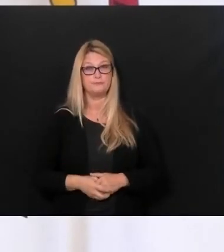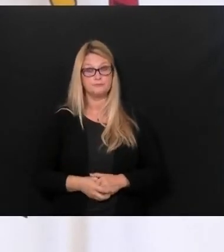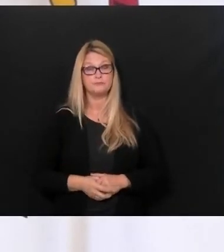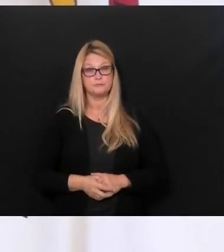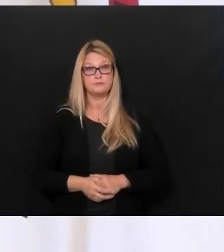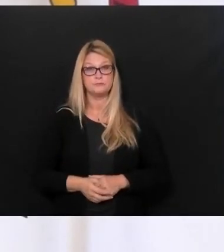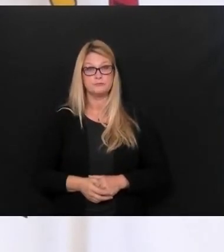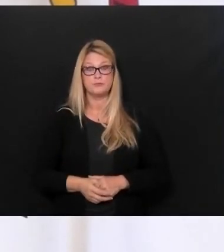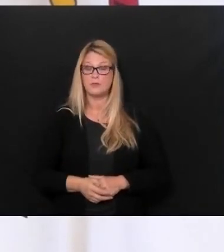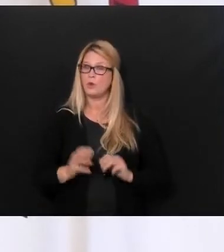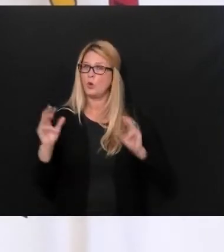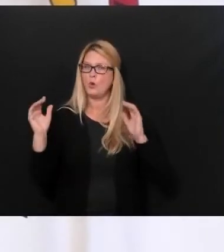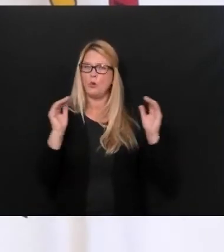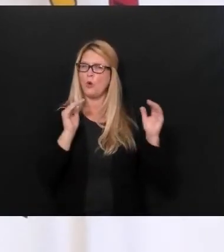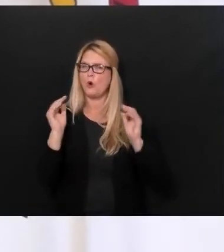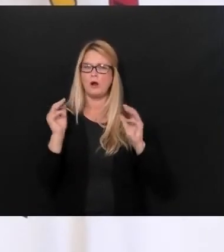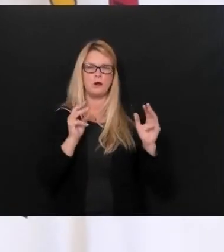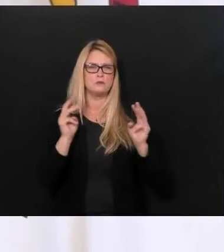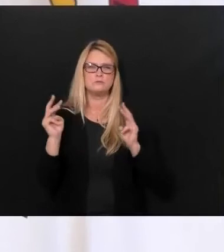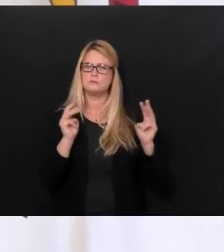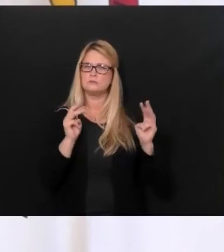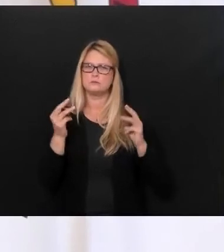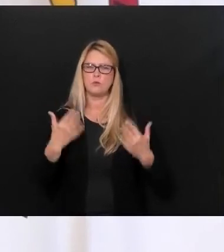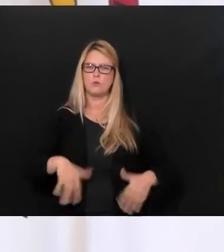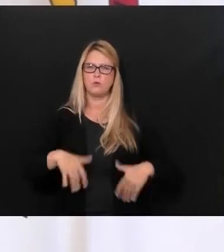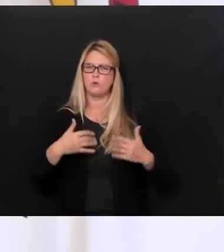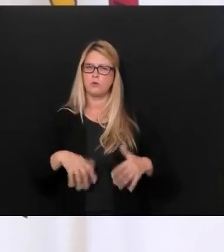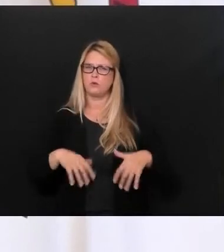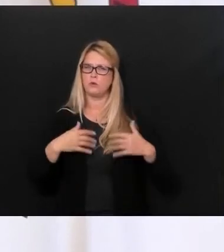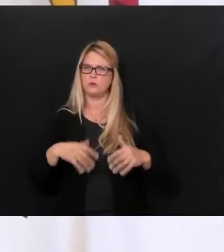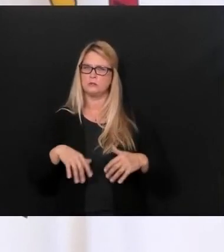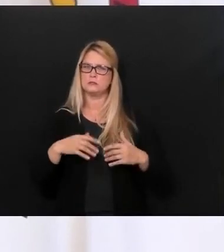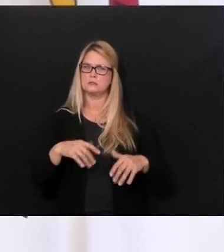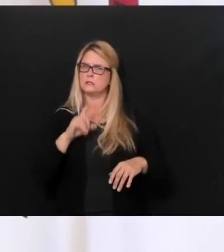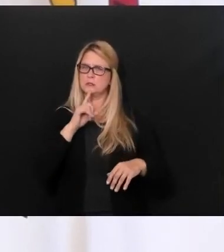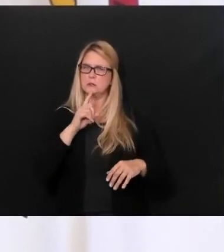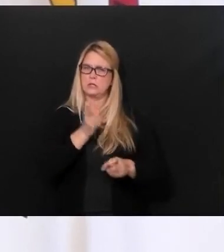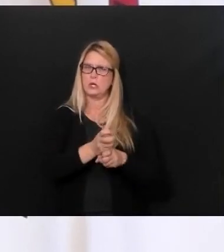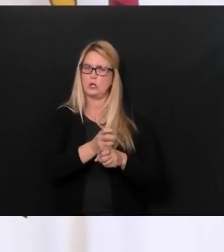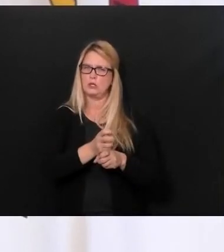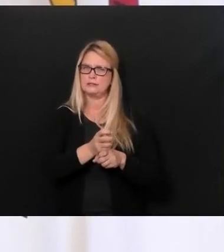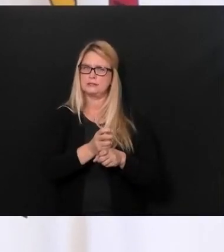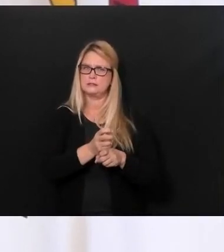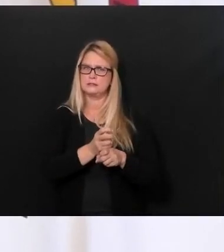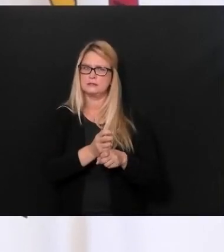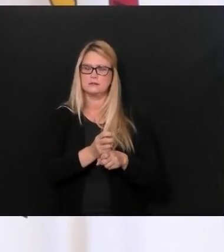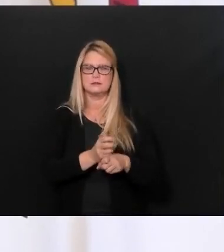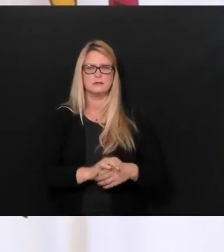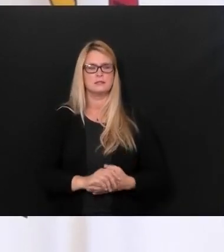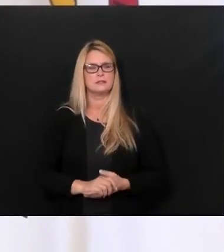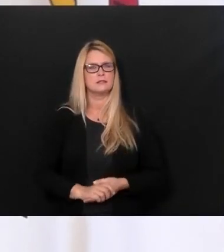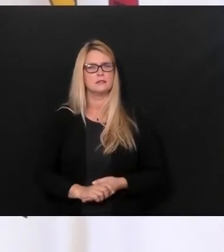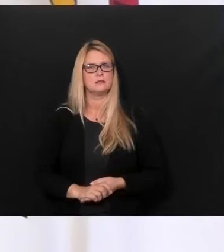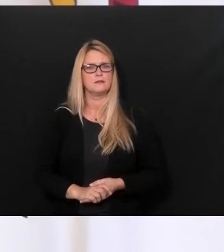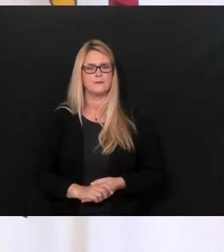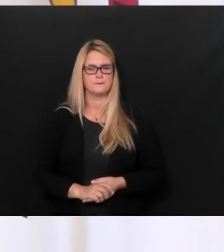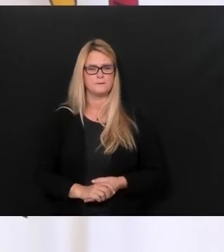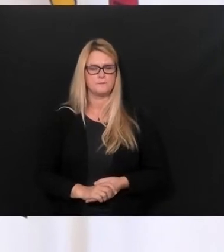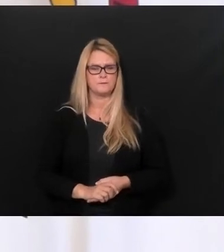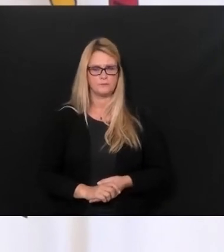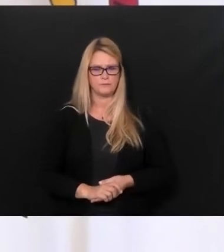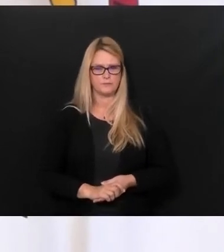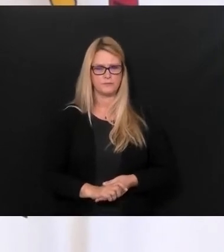You know, war can be some tough stuff, really tough stuff. You know, you think, you just go